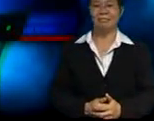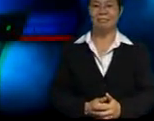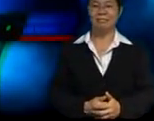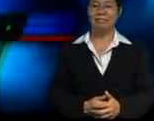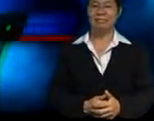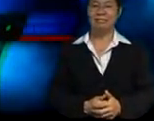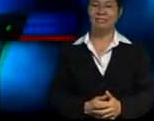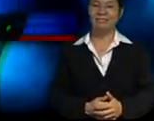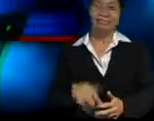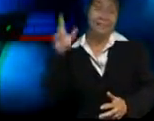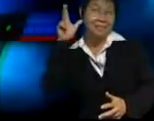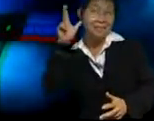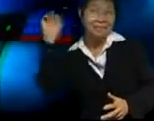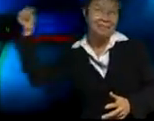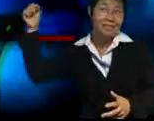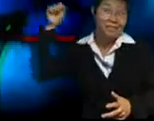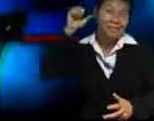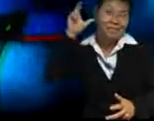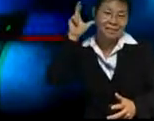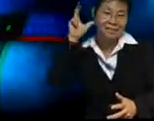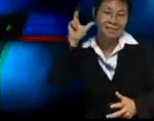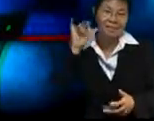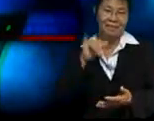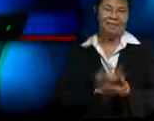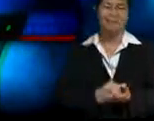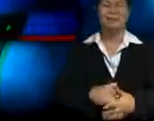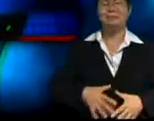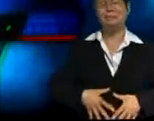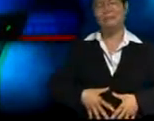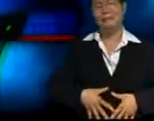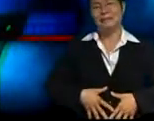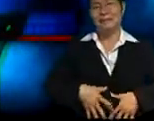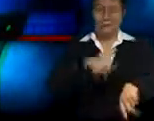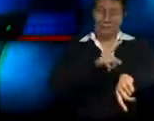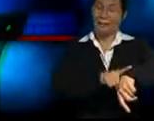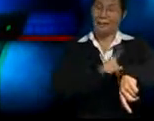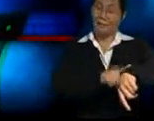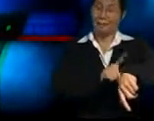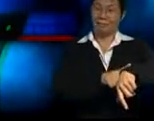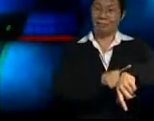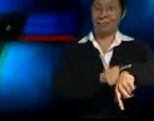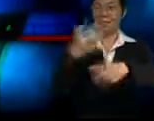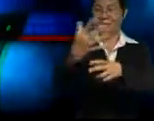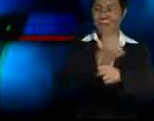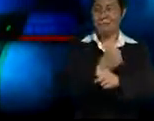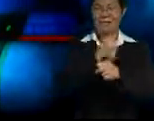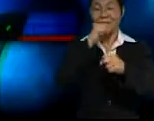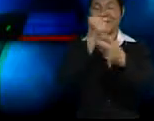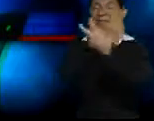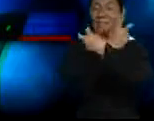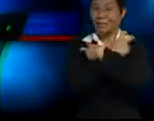Hear the sound? Grrr, that's my stomach. Time to catch some invertebrates for